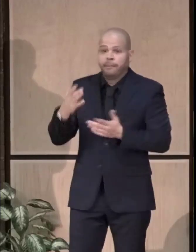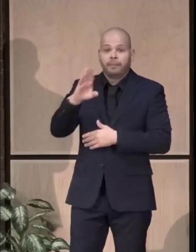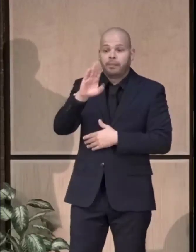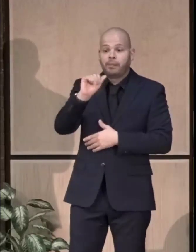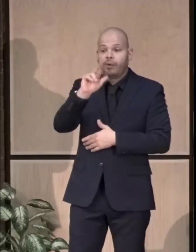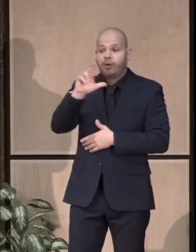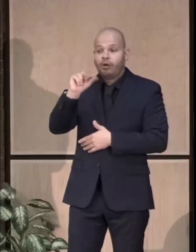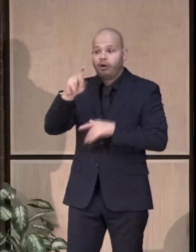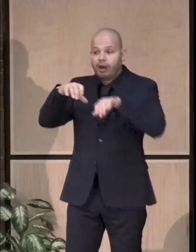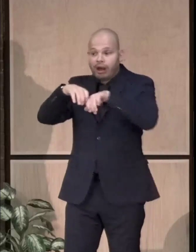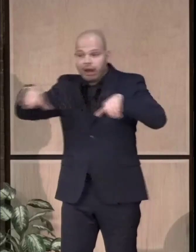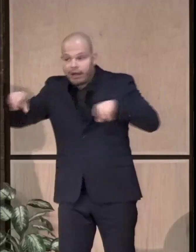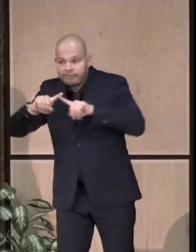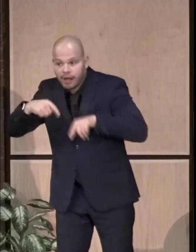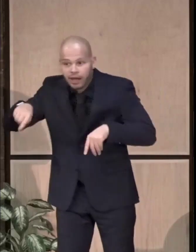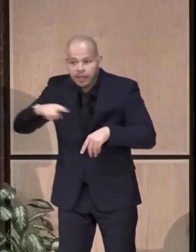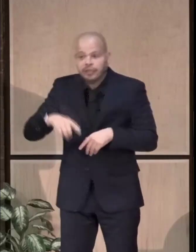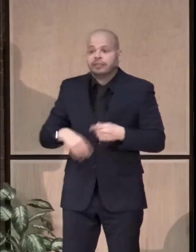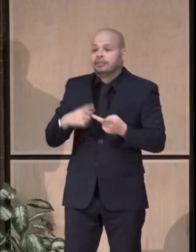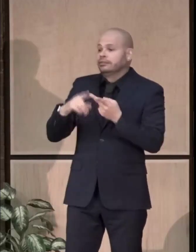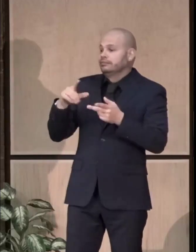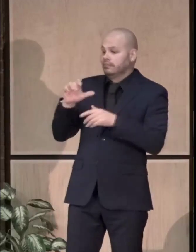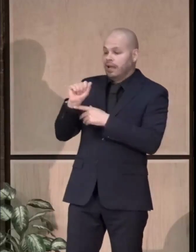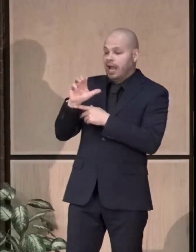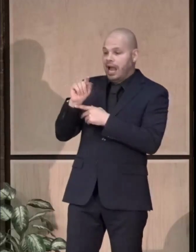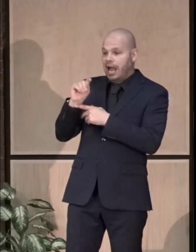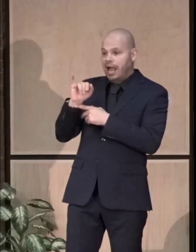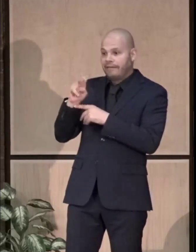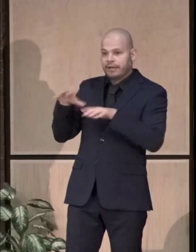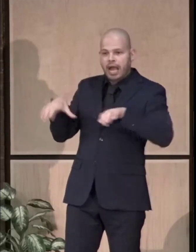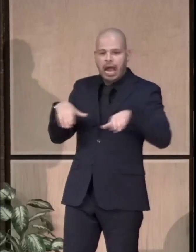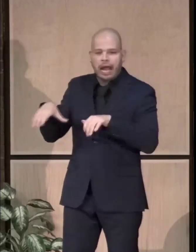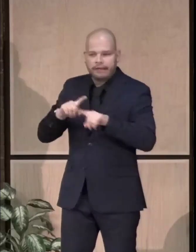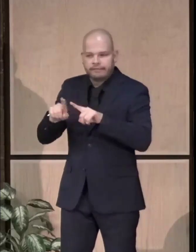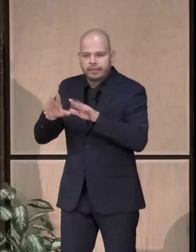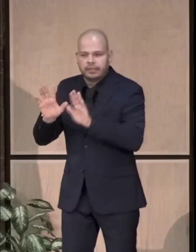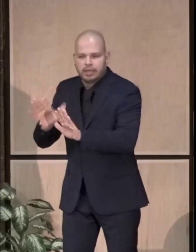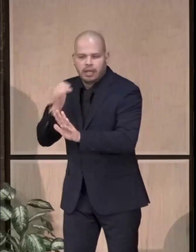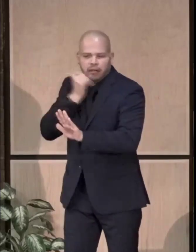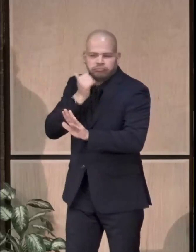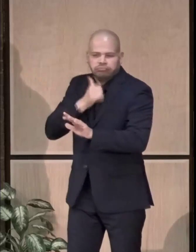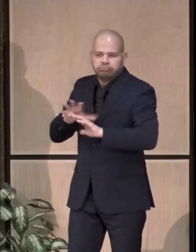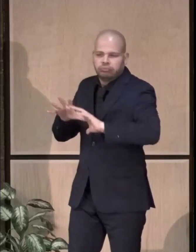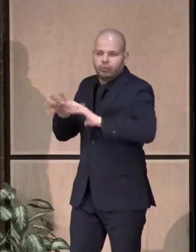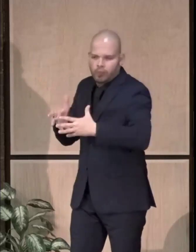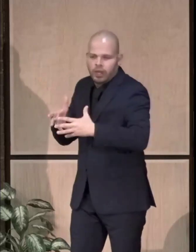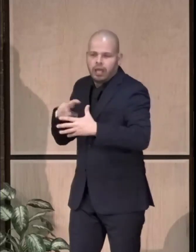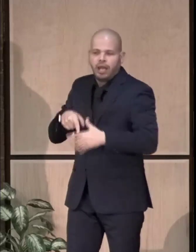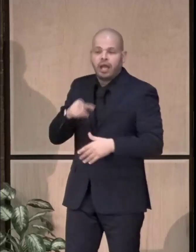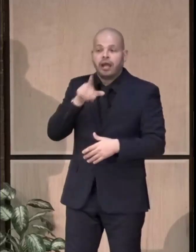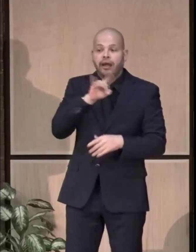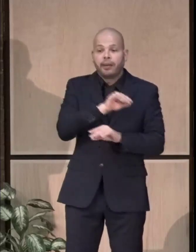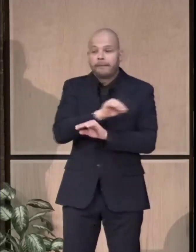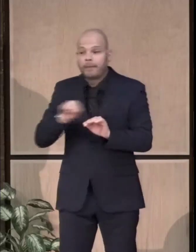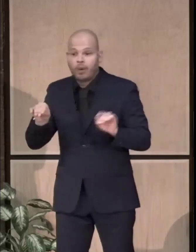because you have access to that. So that is, and you see them day to day. And in some cases, if you move them into a barracks, you